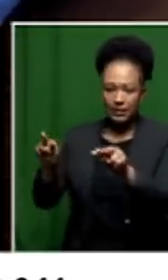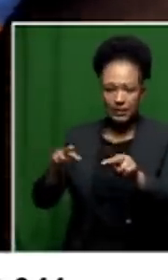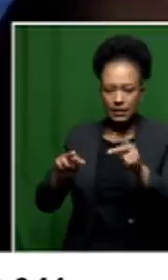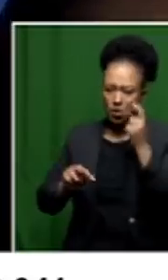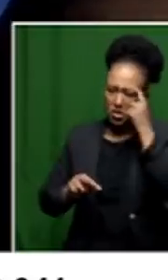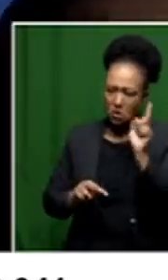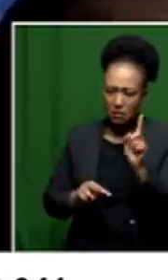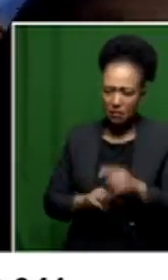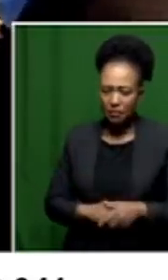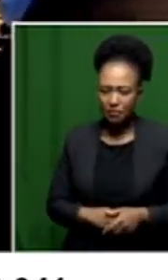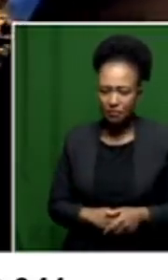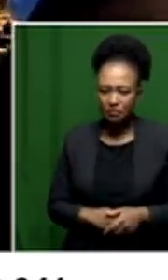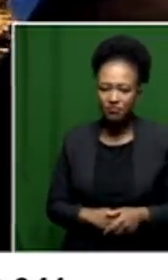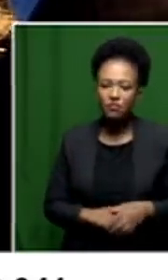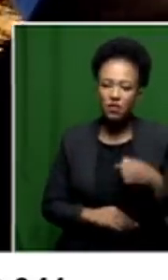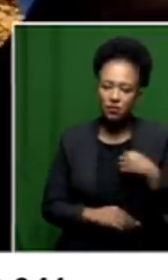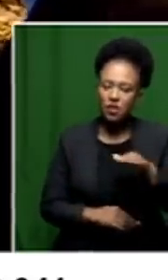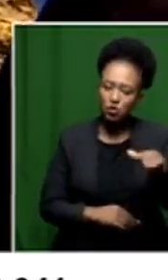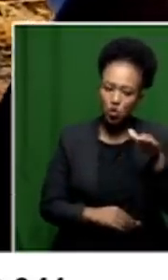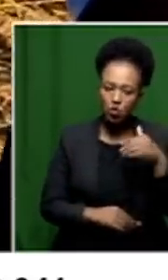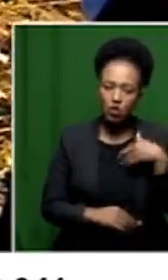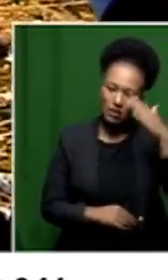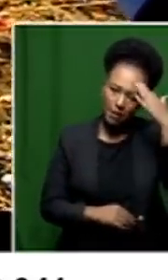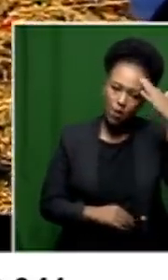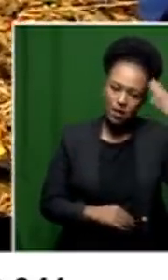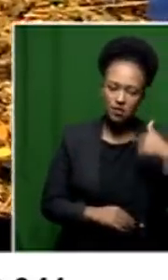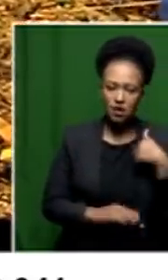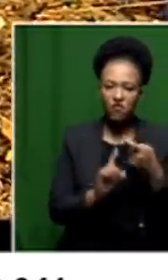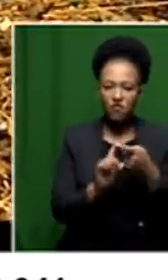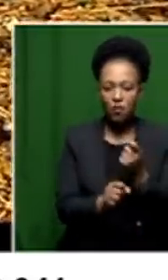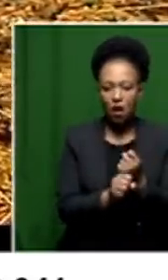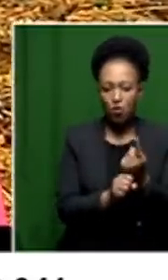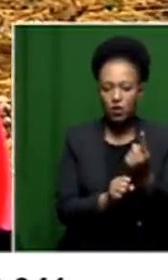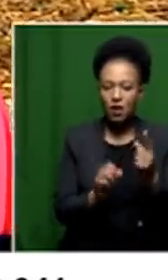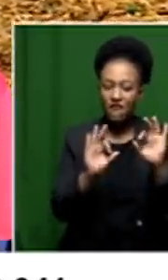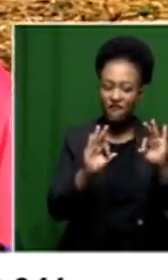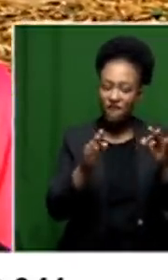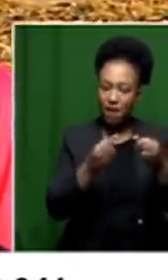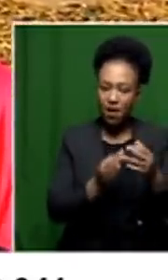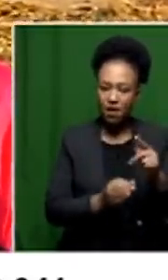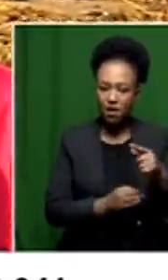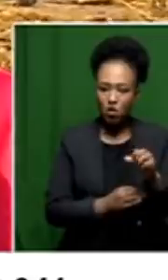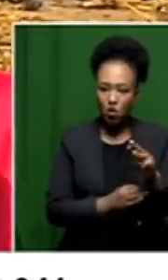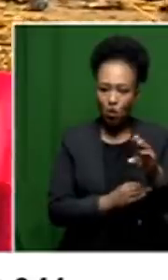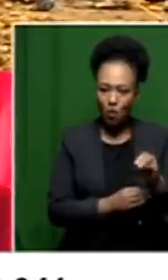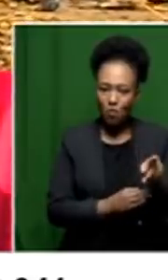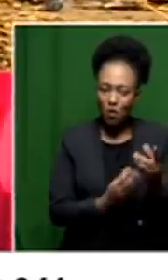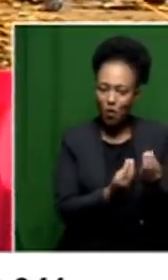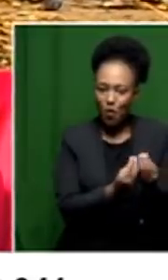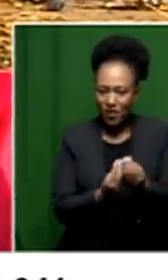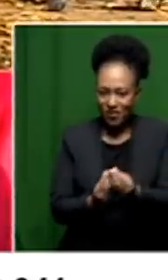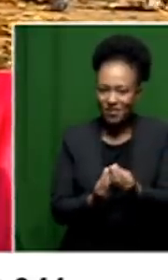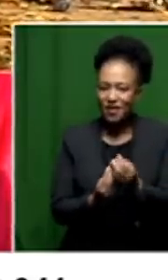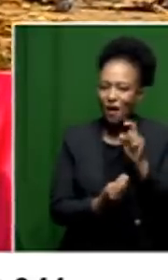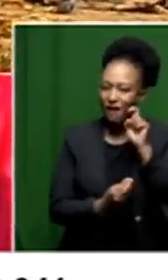seen around? Okay, siyanibulisa thina sibuya eGauteng siumndeni okaKhomu sihamba nomzukulu wethu uMinathi.